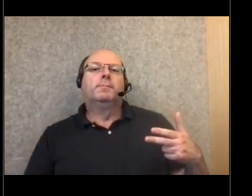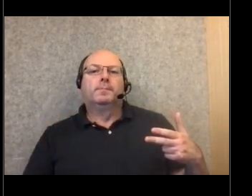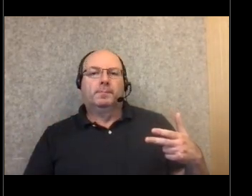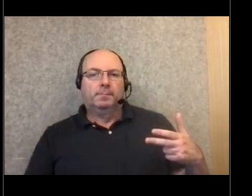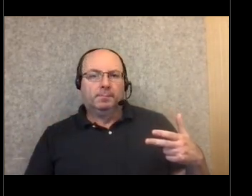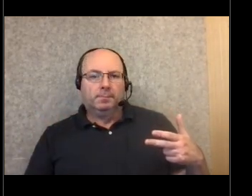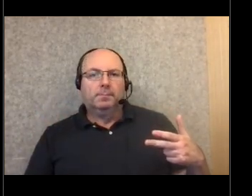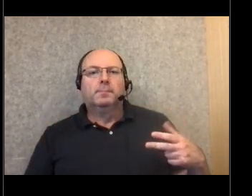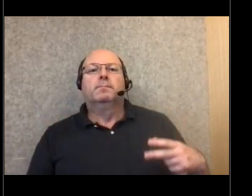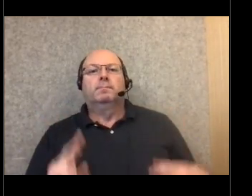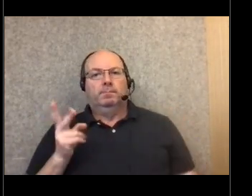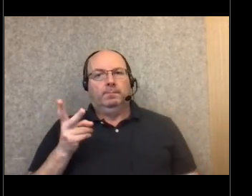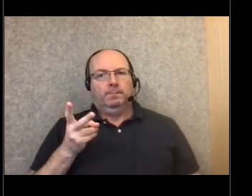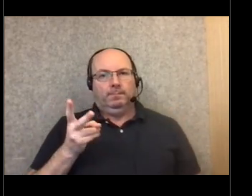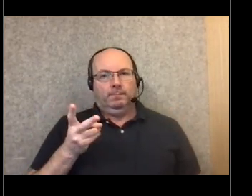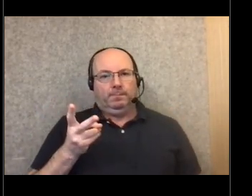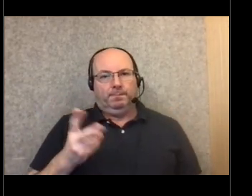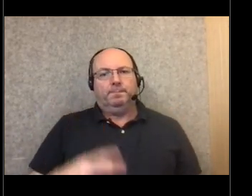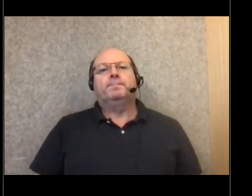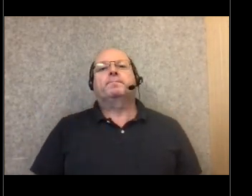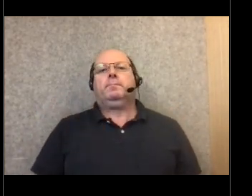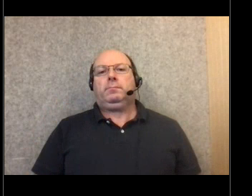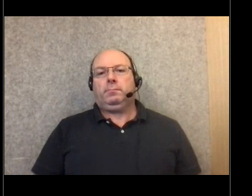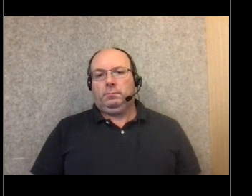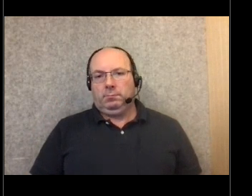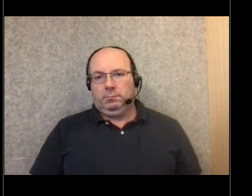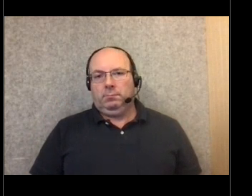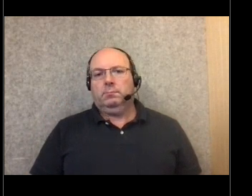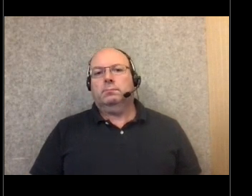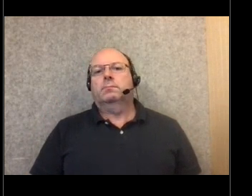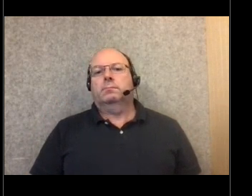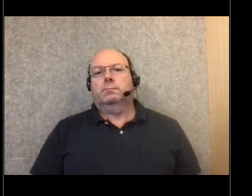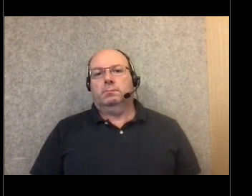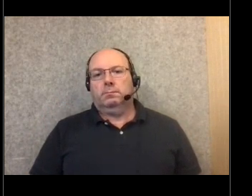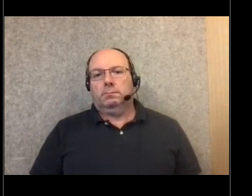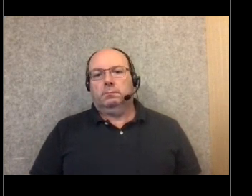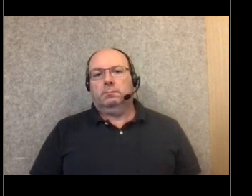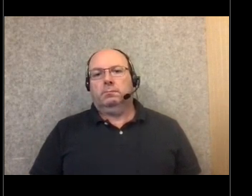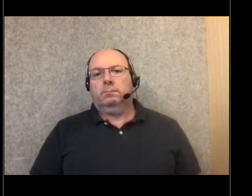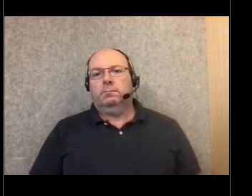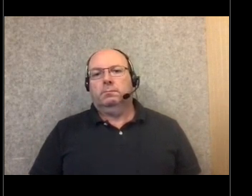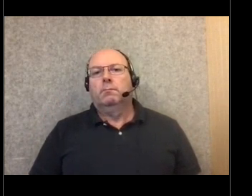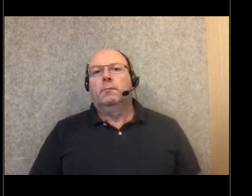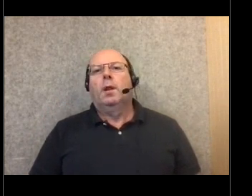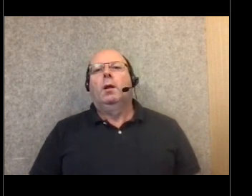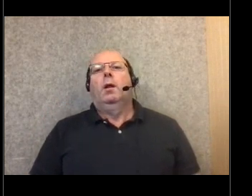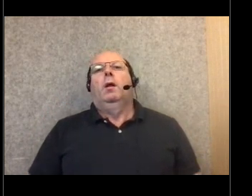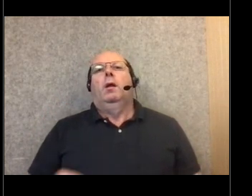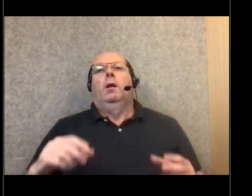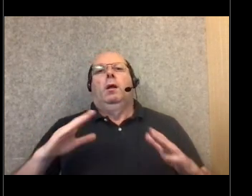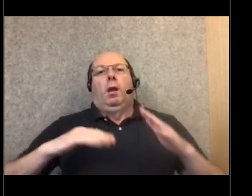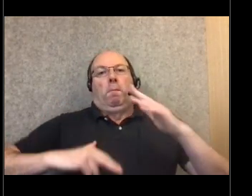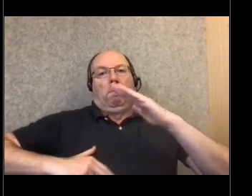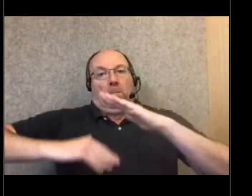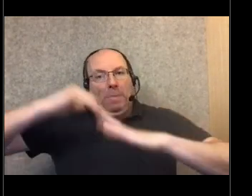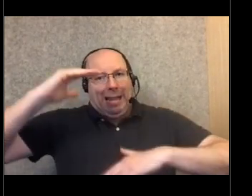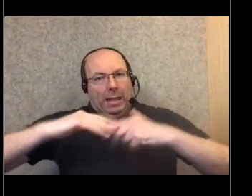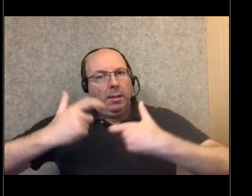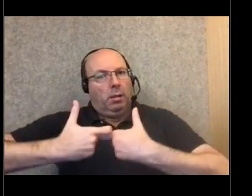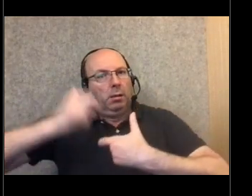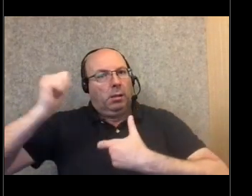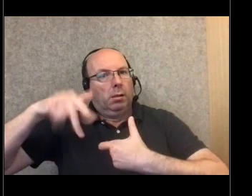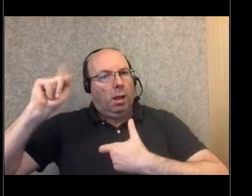Knowledge check 2. The 7 requirements apply to covered multifamily dwellings occupied for the